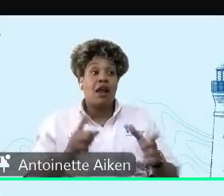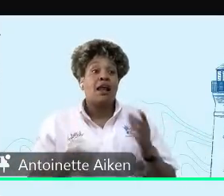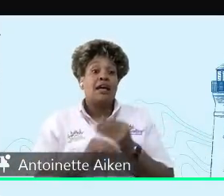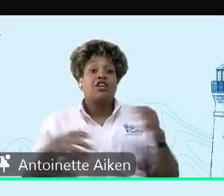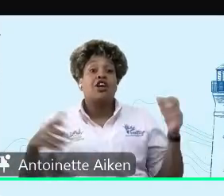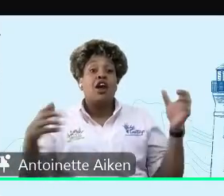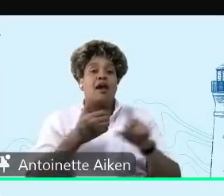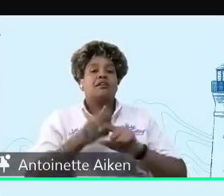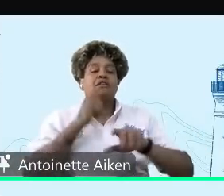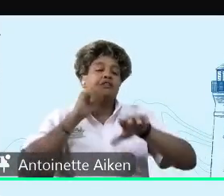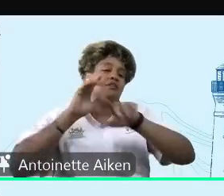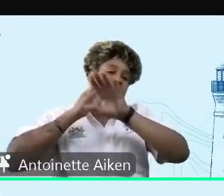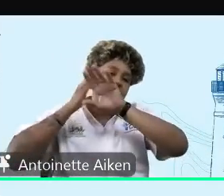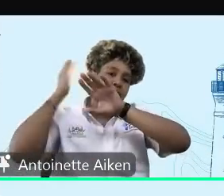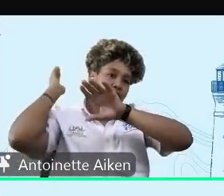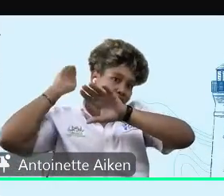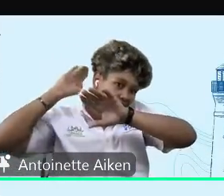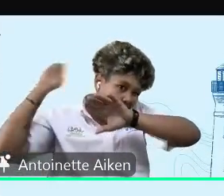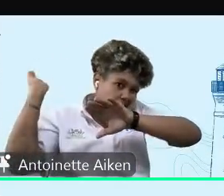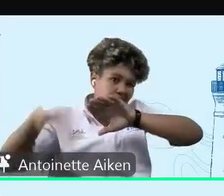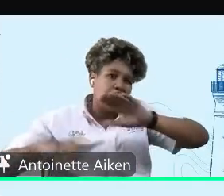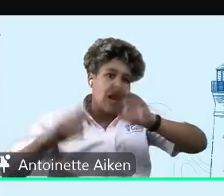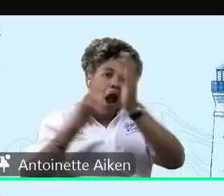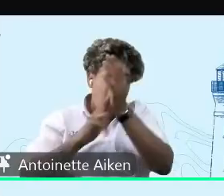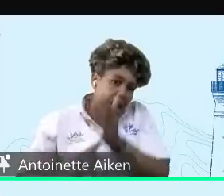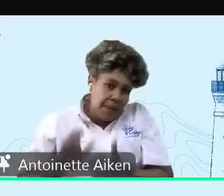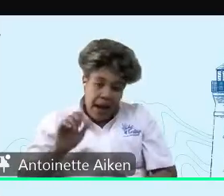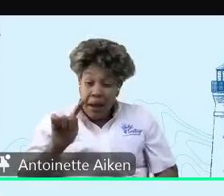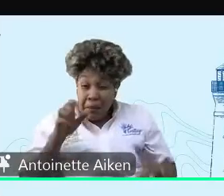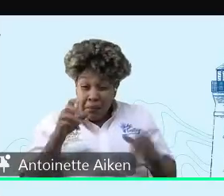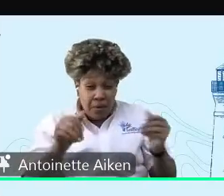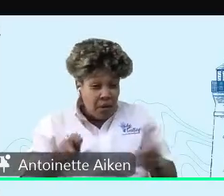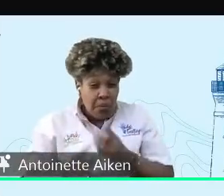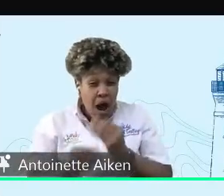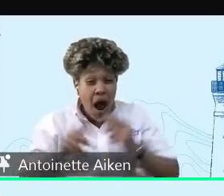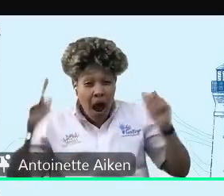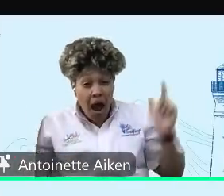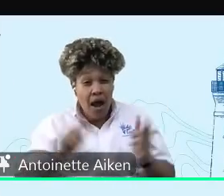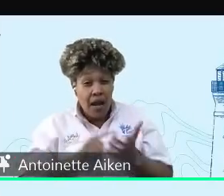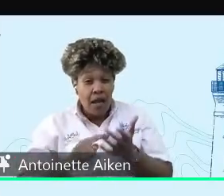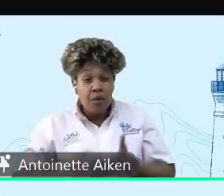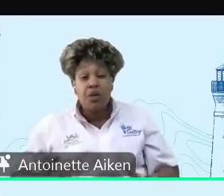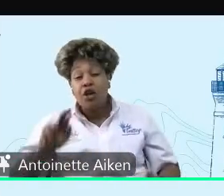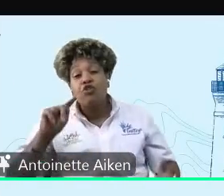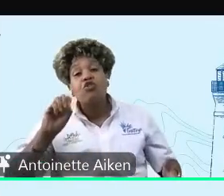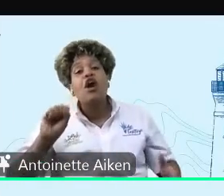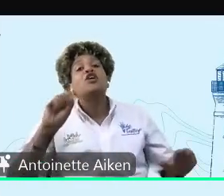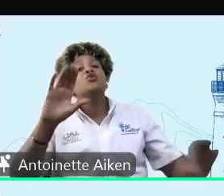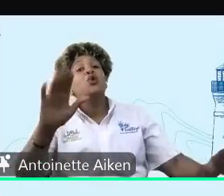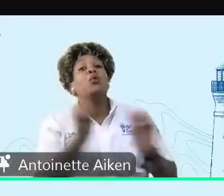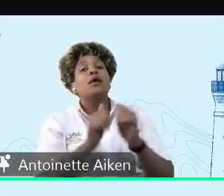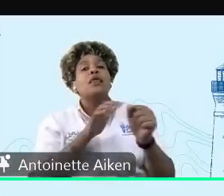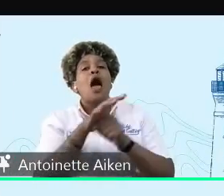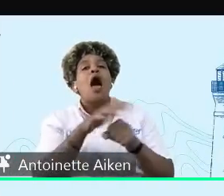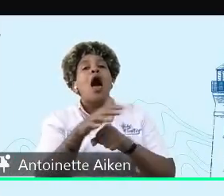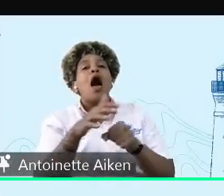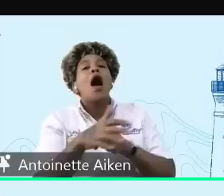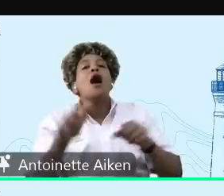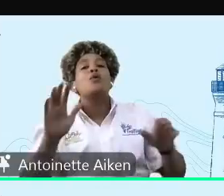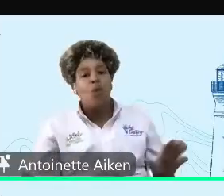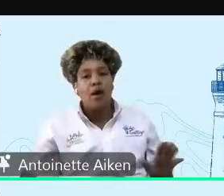entities exceeded the applicable capital and also liquidity ratios with adequate